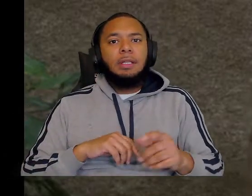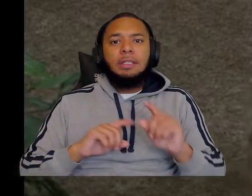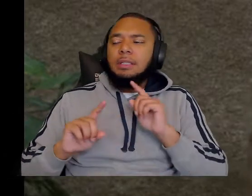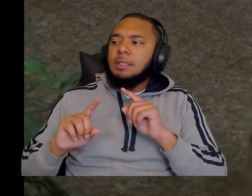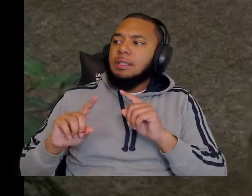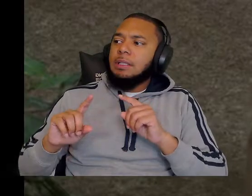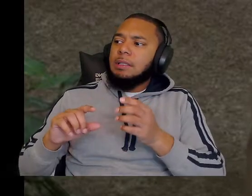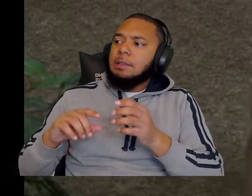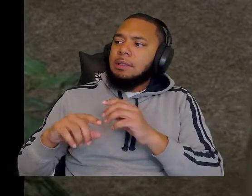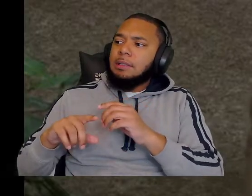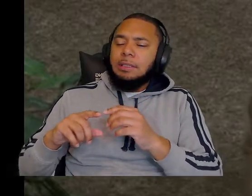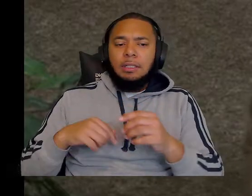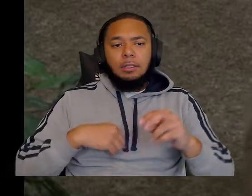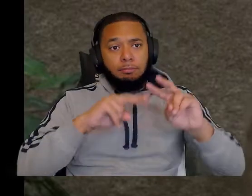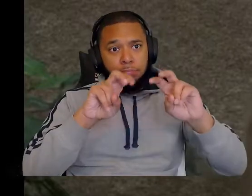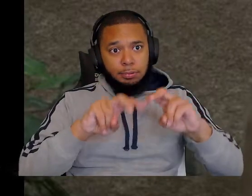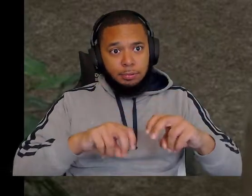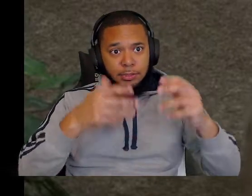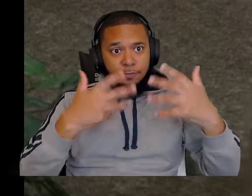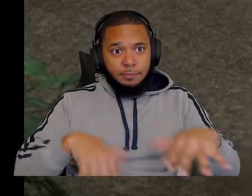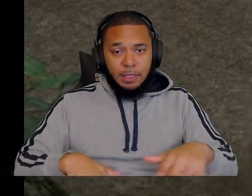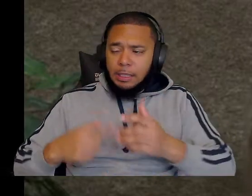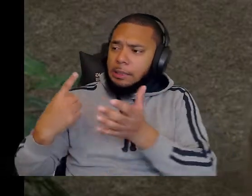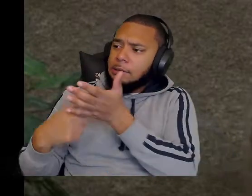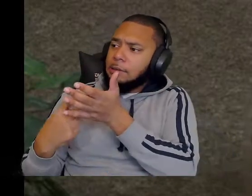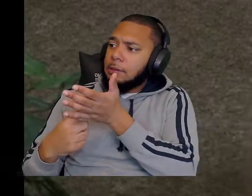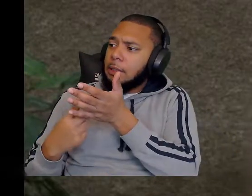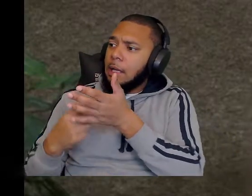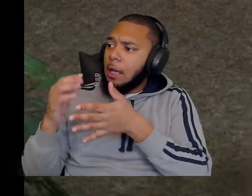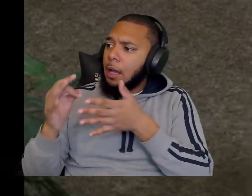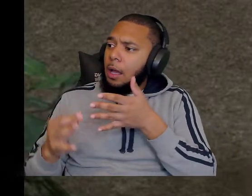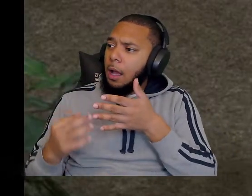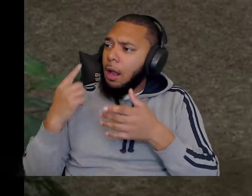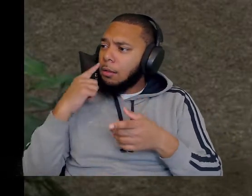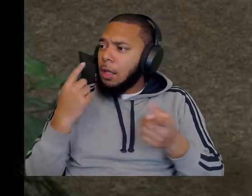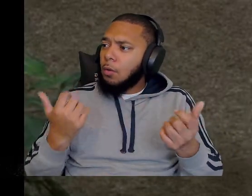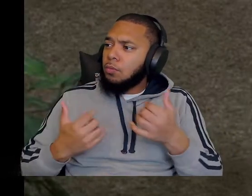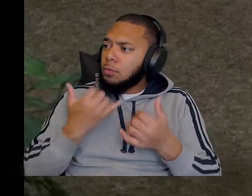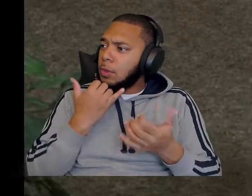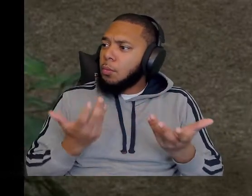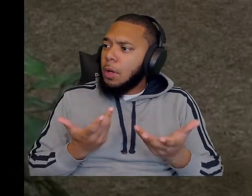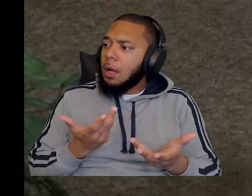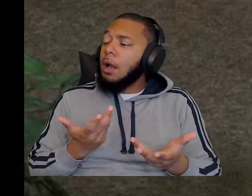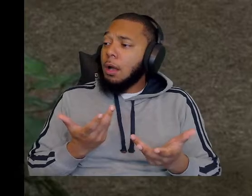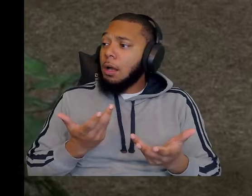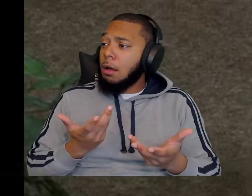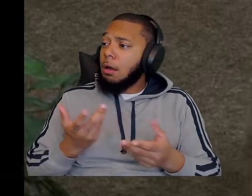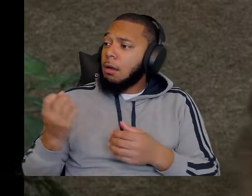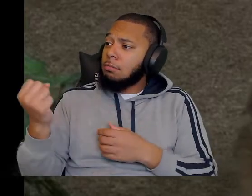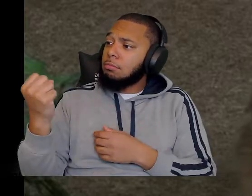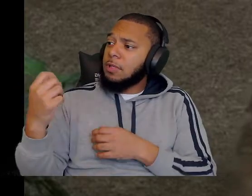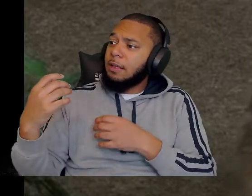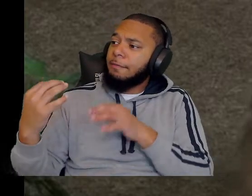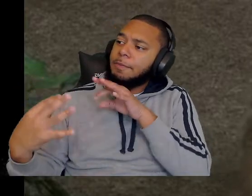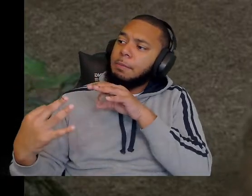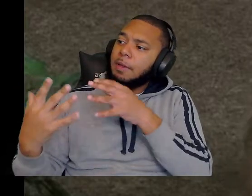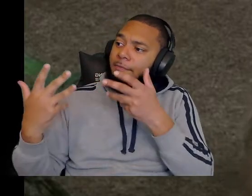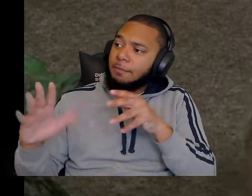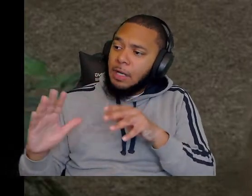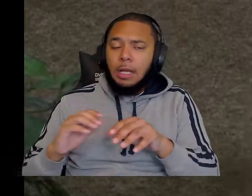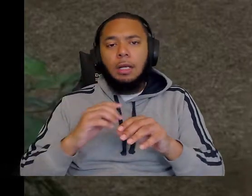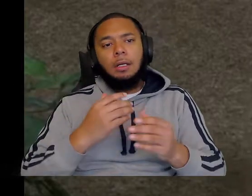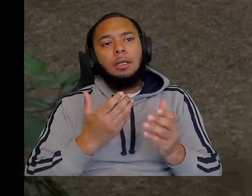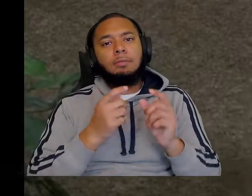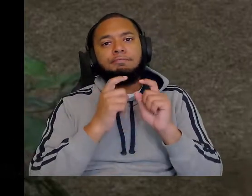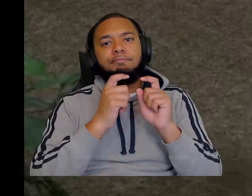the alternatives may be, and they work hand in hand very closely with that physician. You also might see a